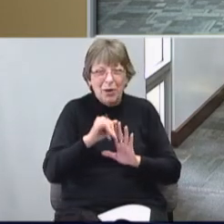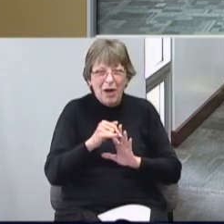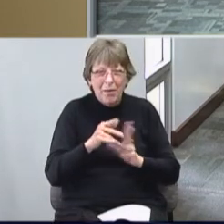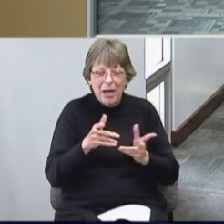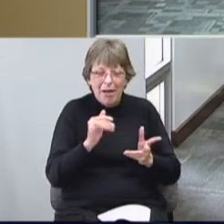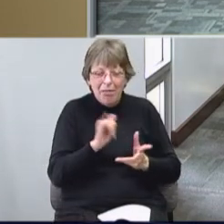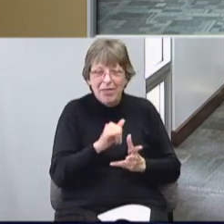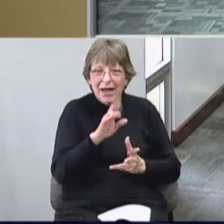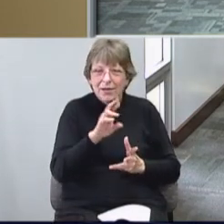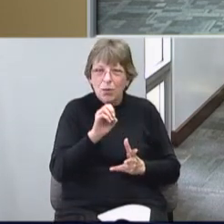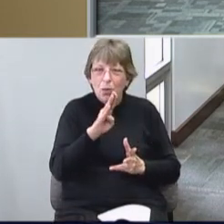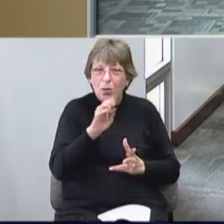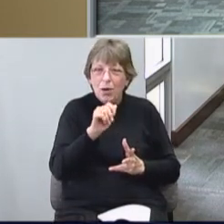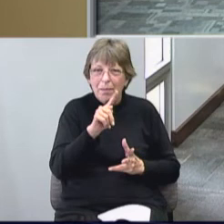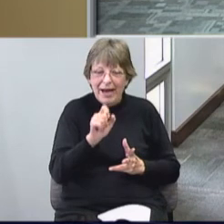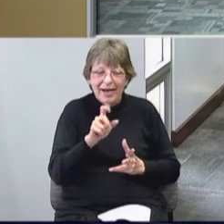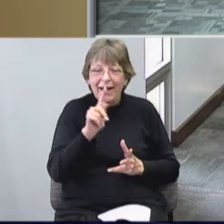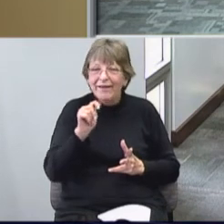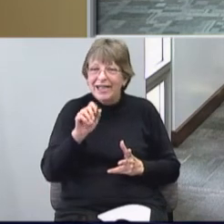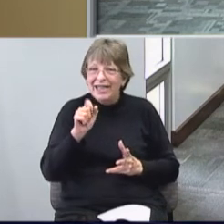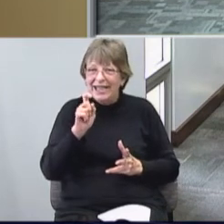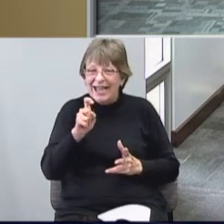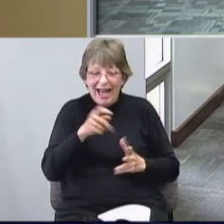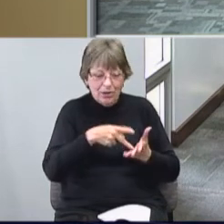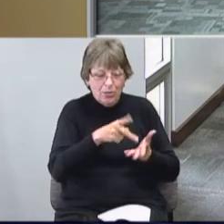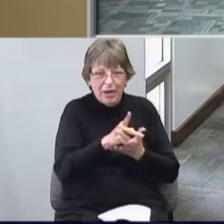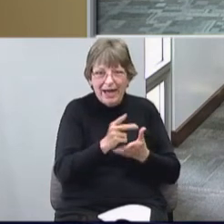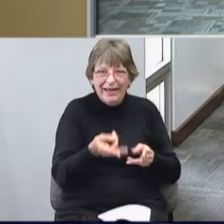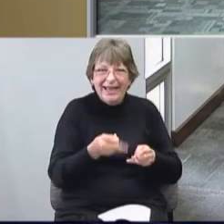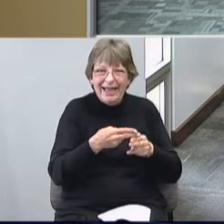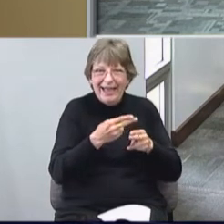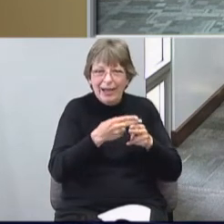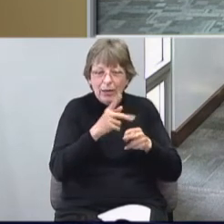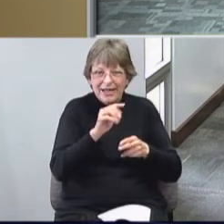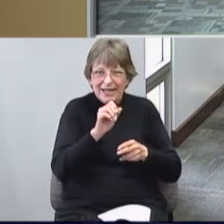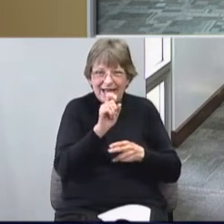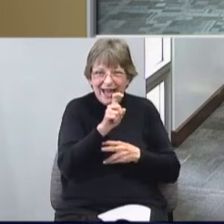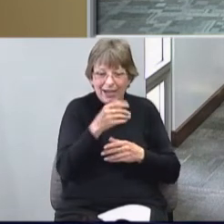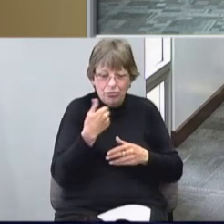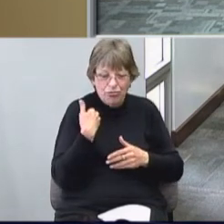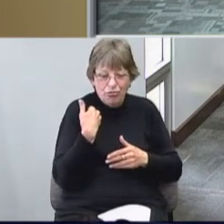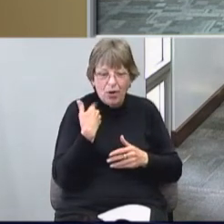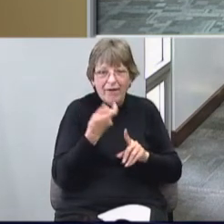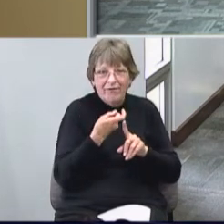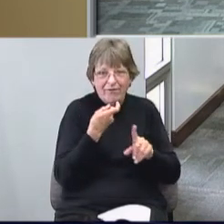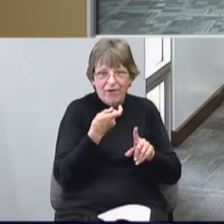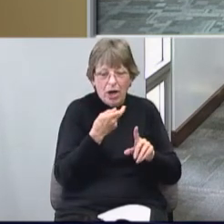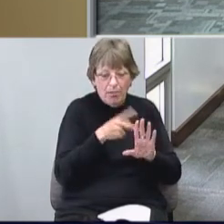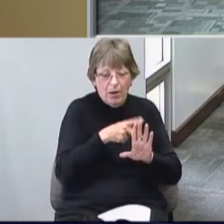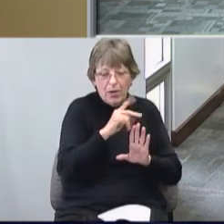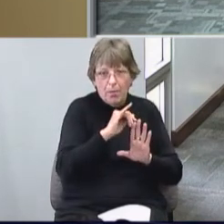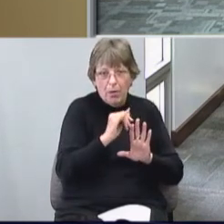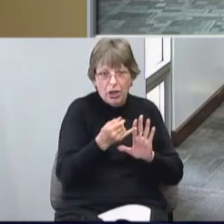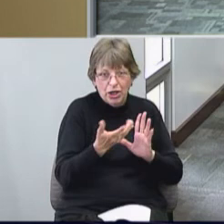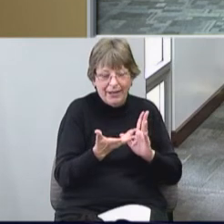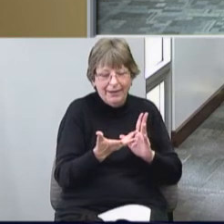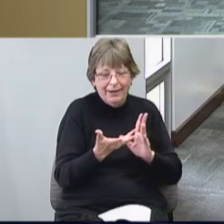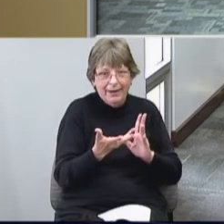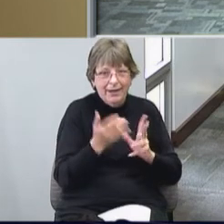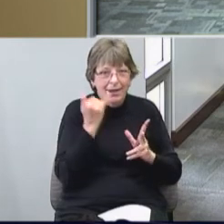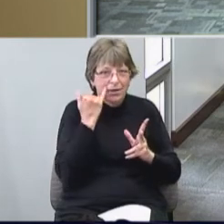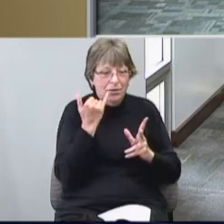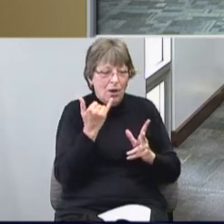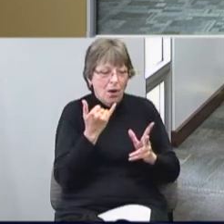rebate of the taxes that you pay on the increase in the taxes that you have from doing a project. So if he did